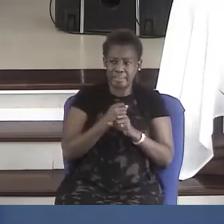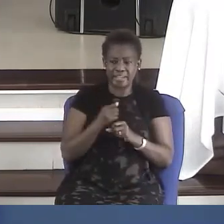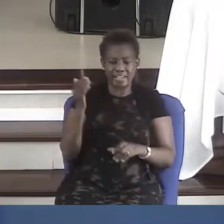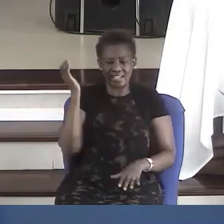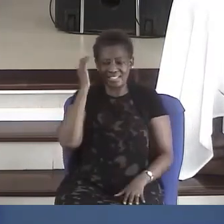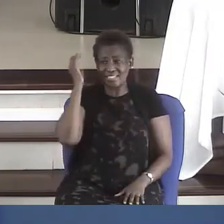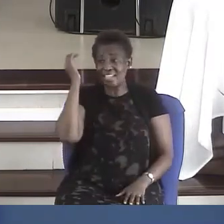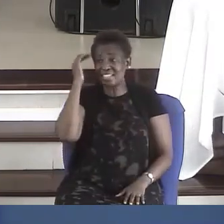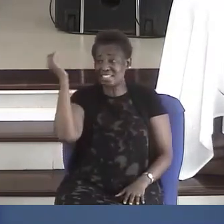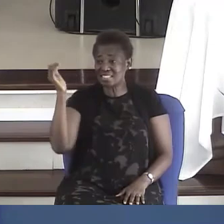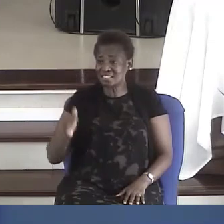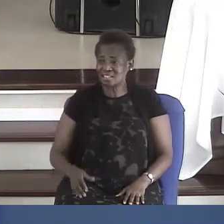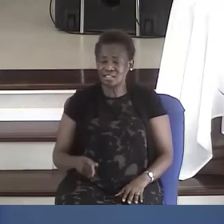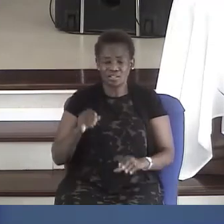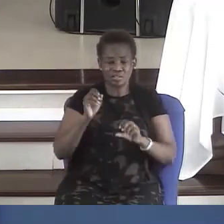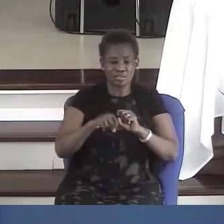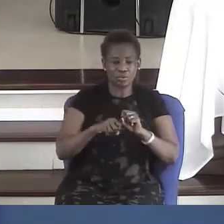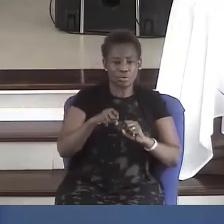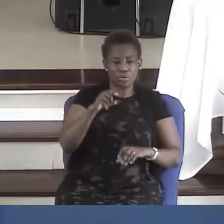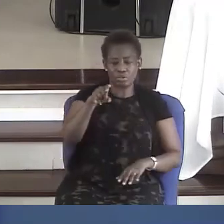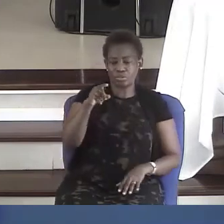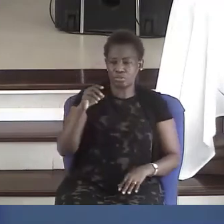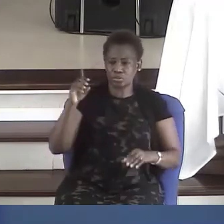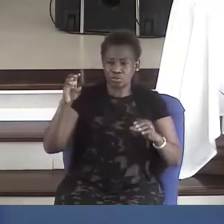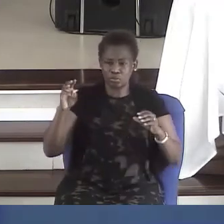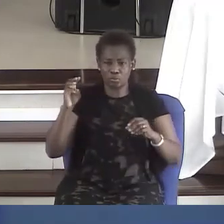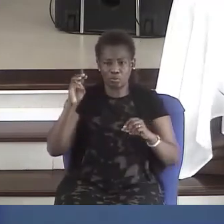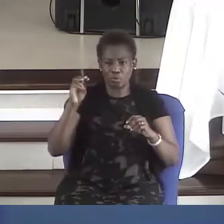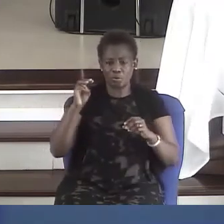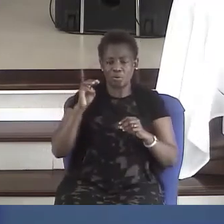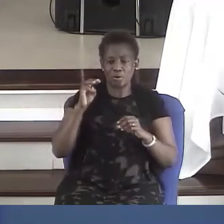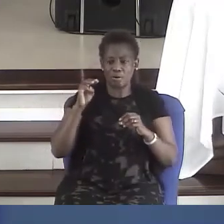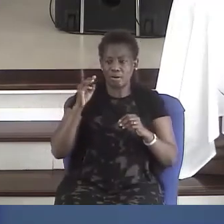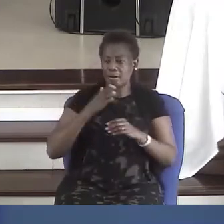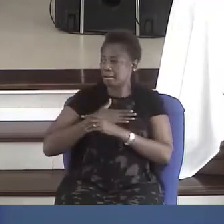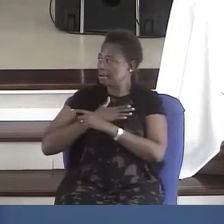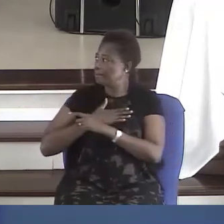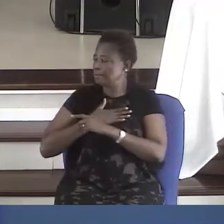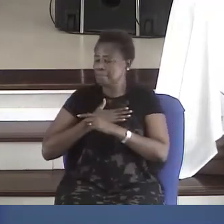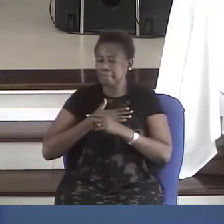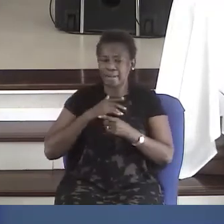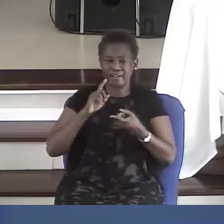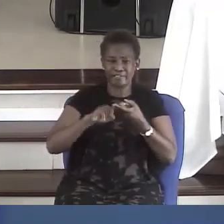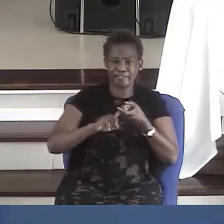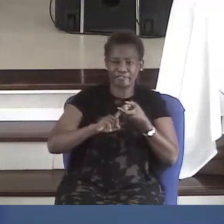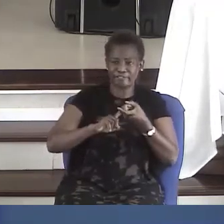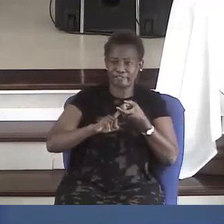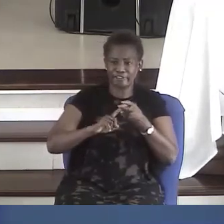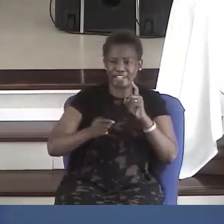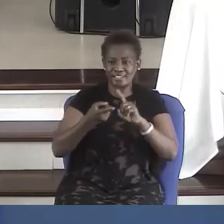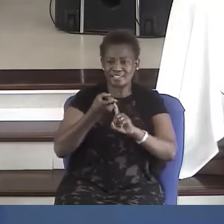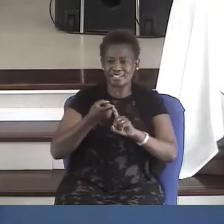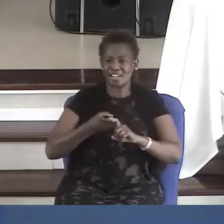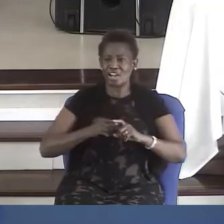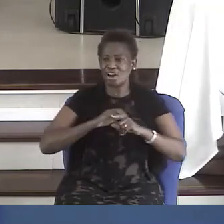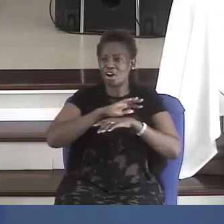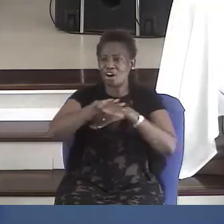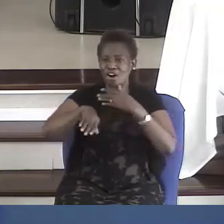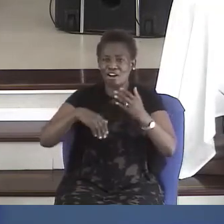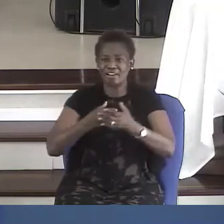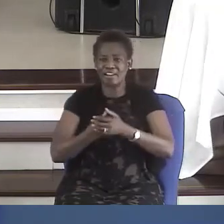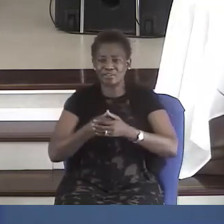friend, unless God is in your vessel, all that you have at the front as your facade don't make any sense. Let's stand together as we sing the last